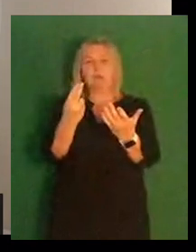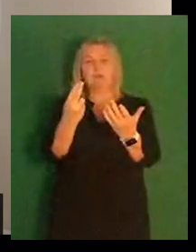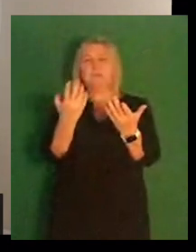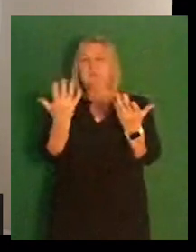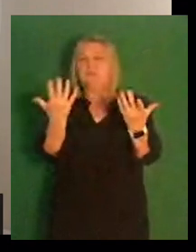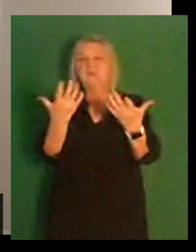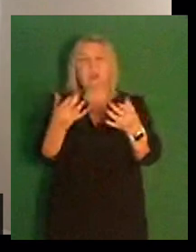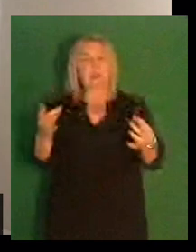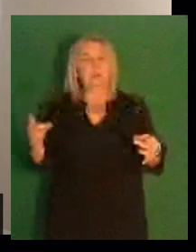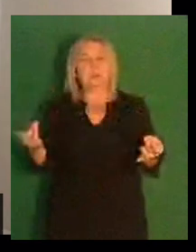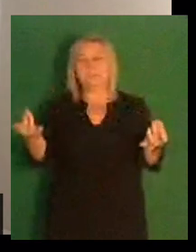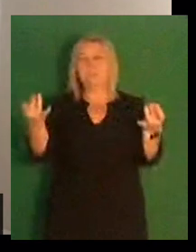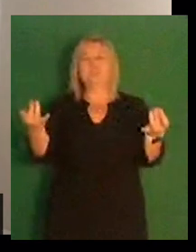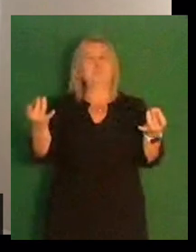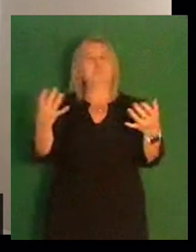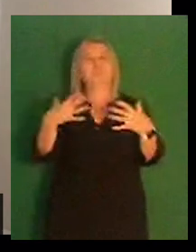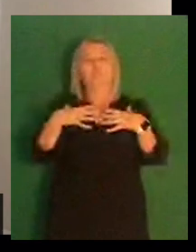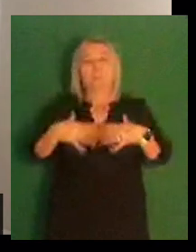singing.